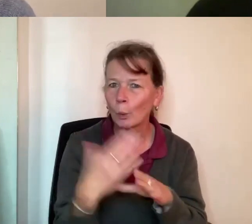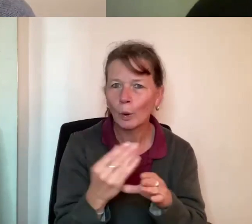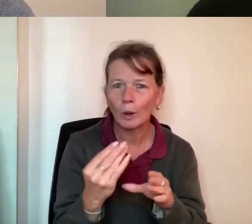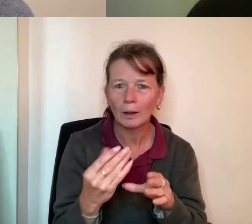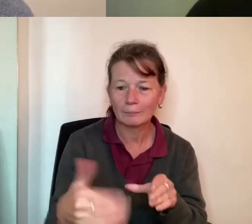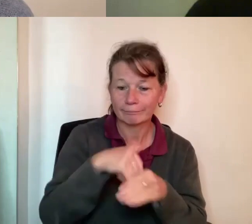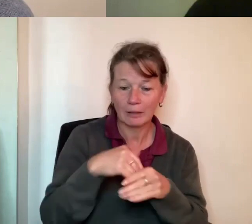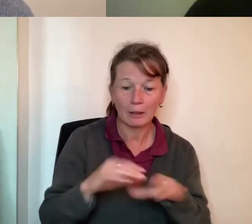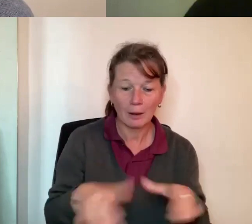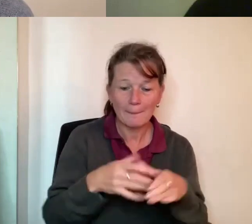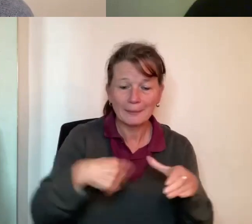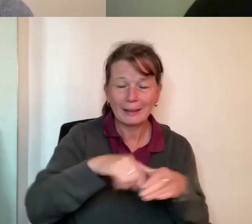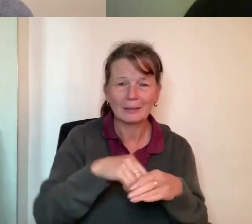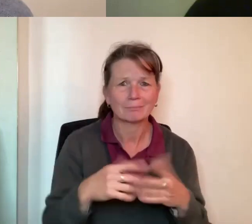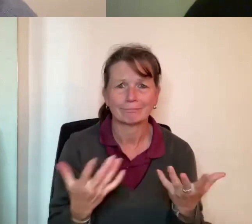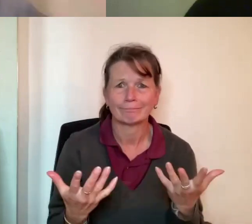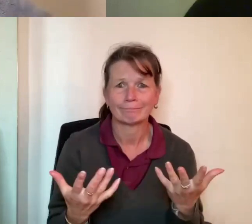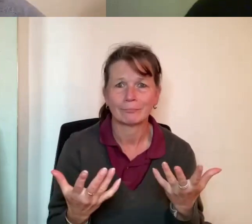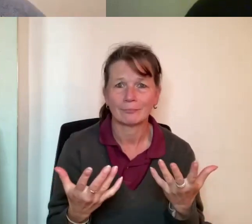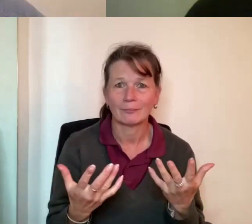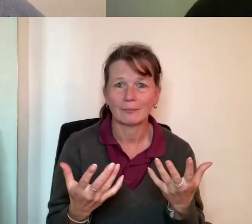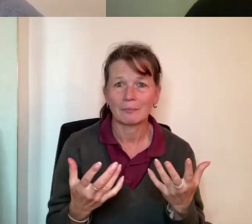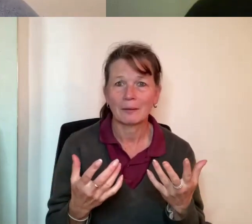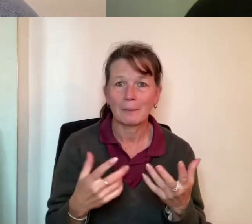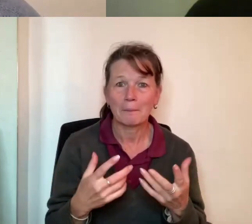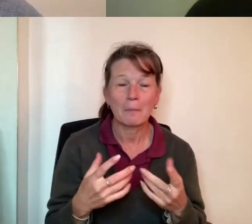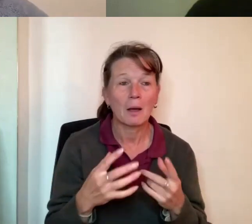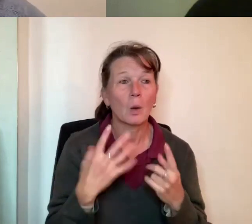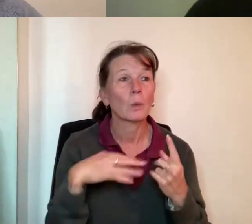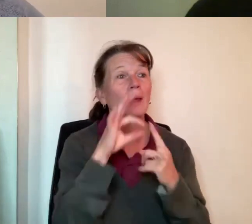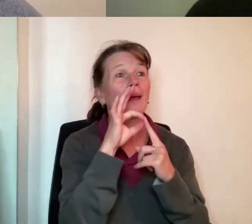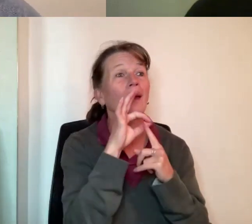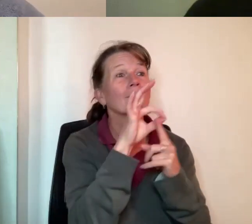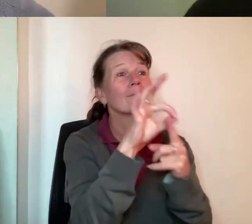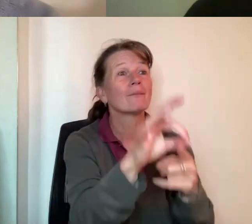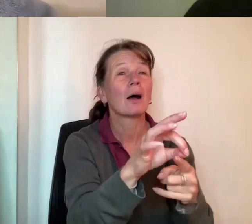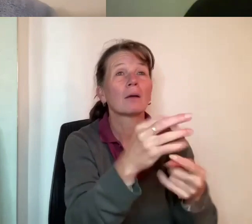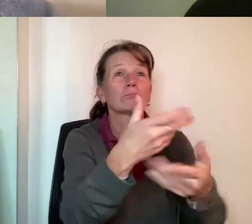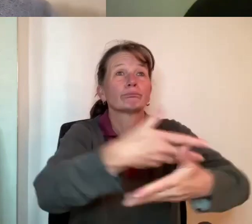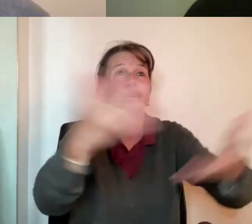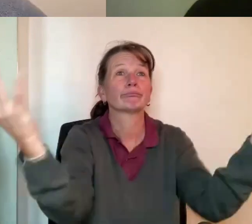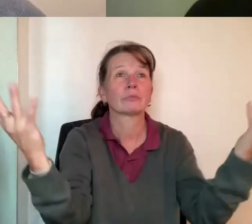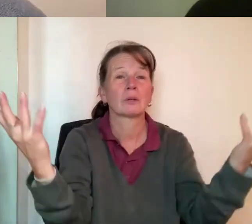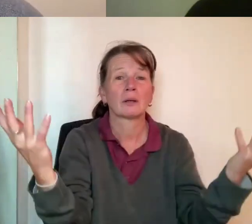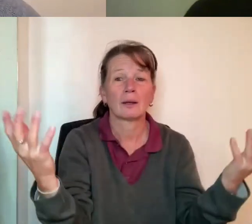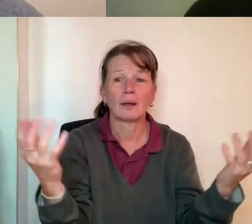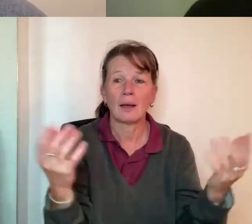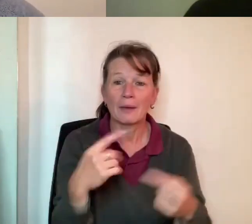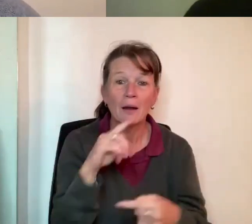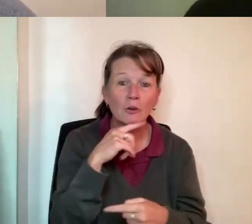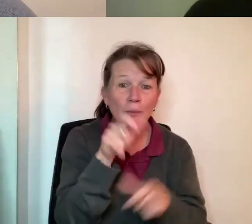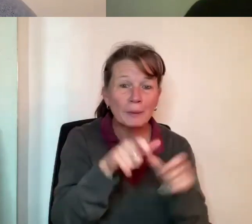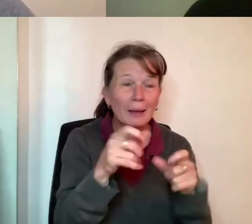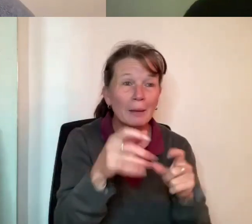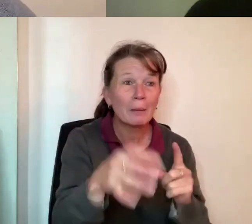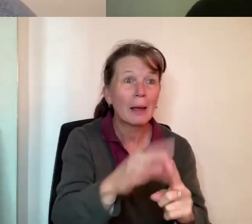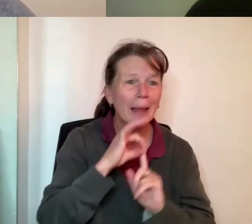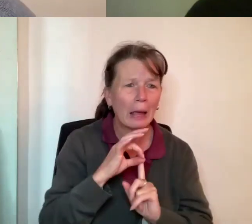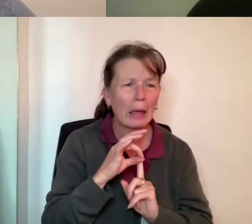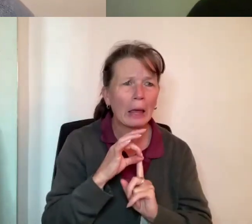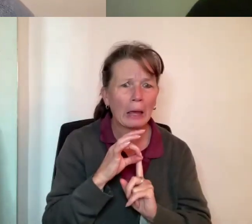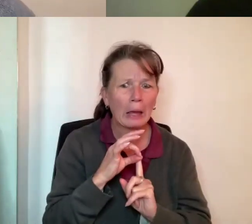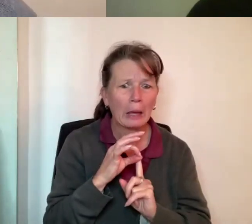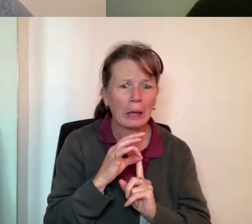company, where by putting the invitation out there, that all of those people have spent a certain amount of